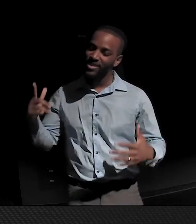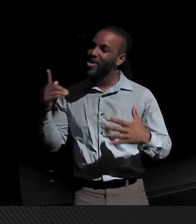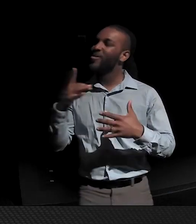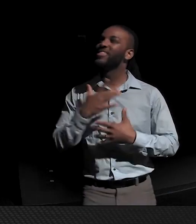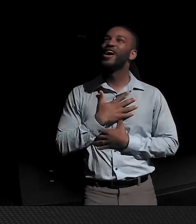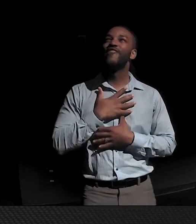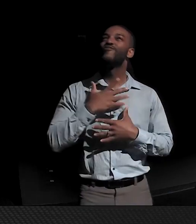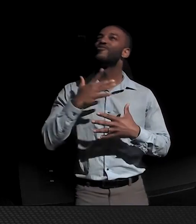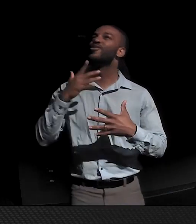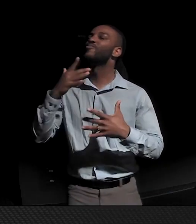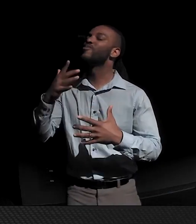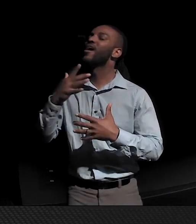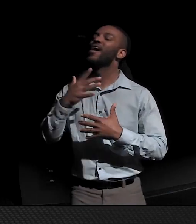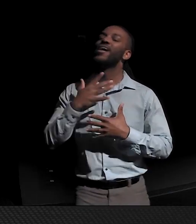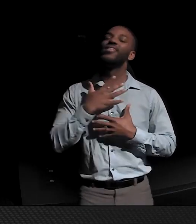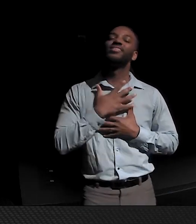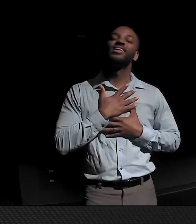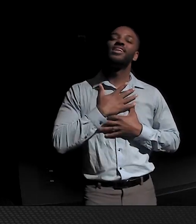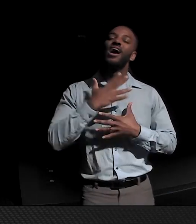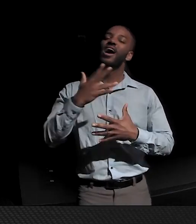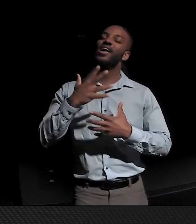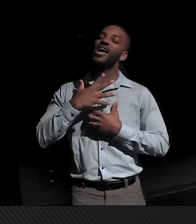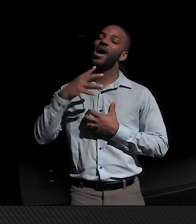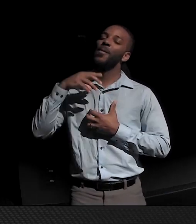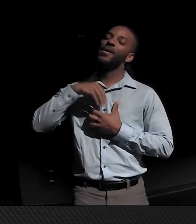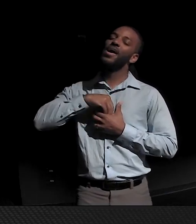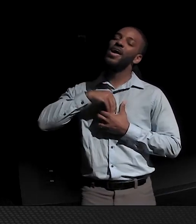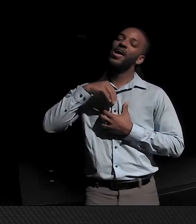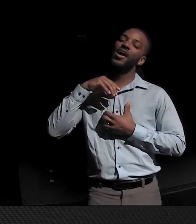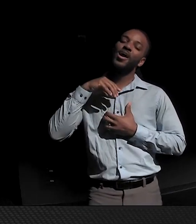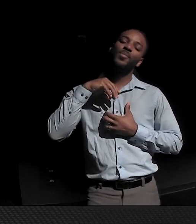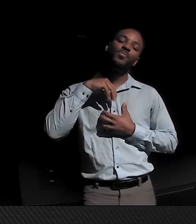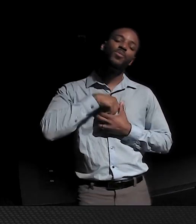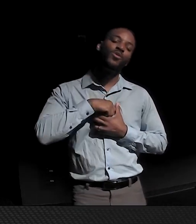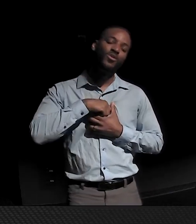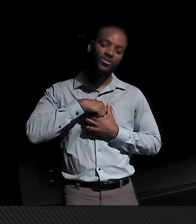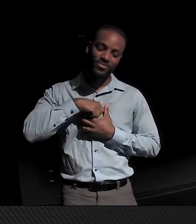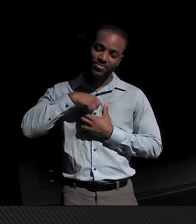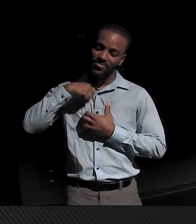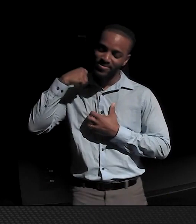good. With every breath that I am